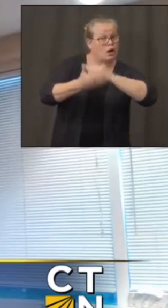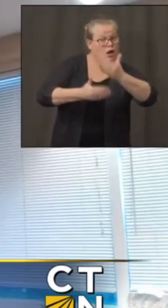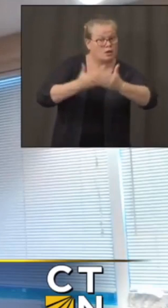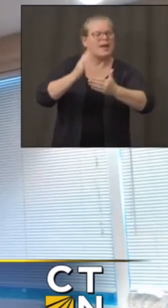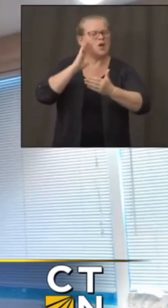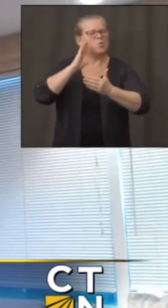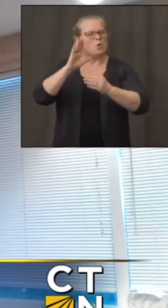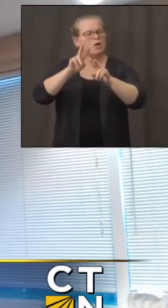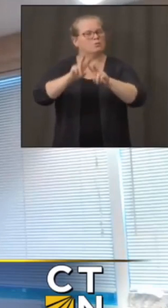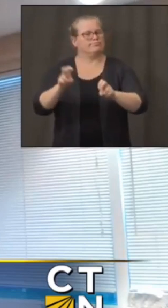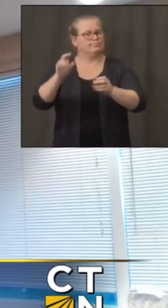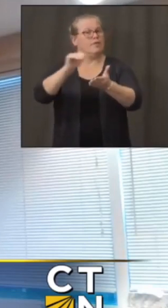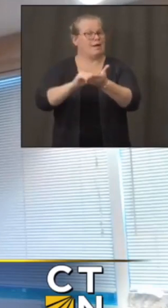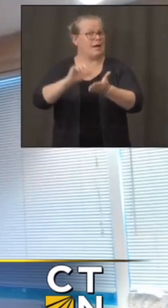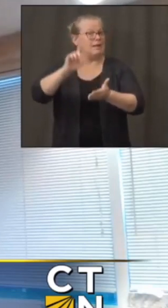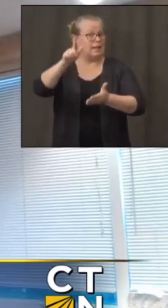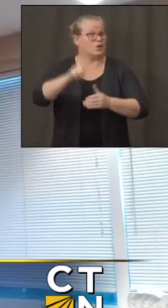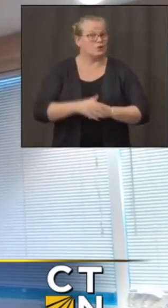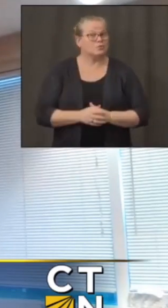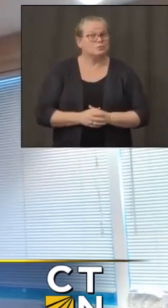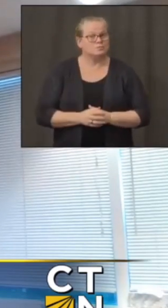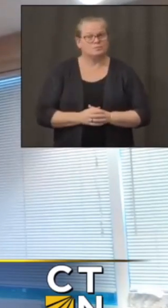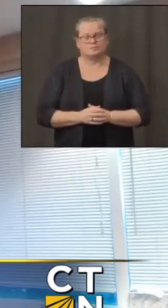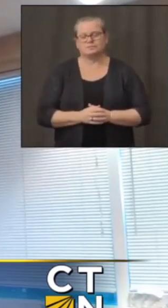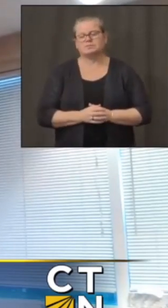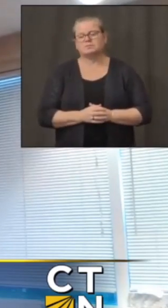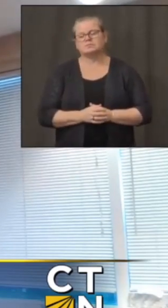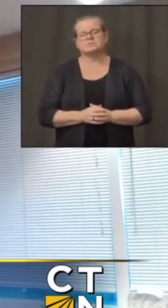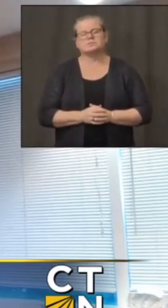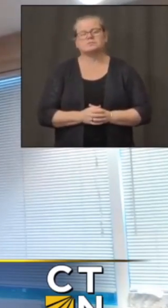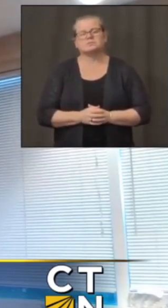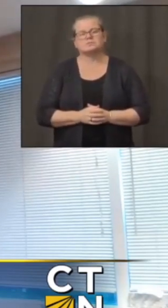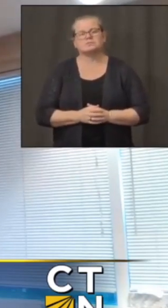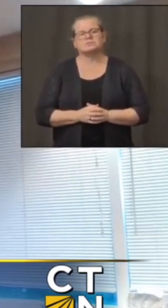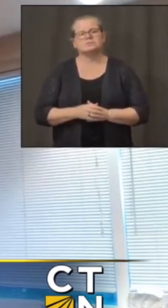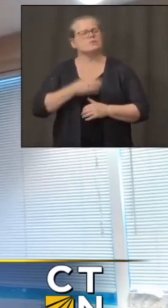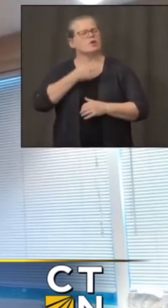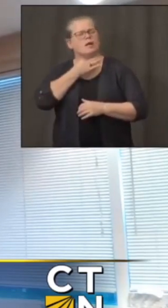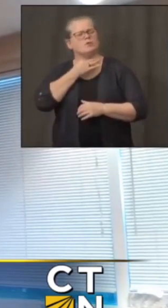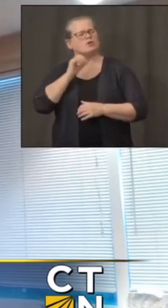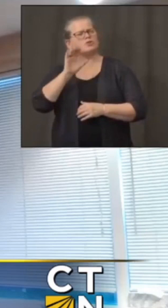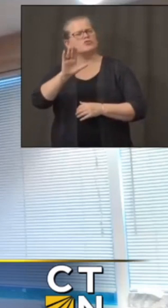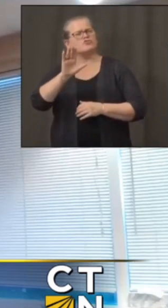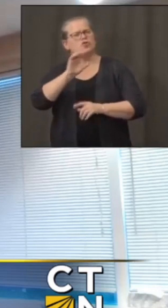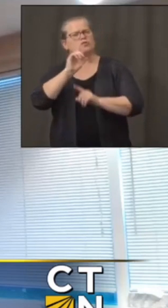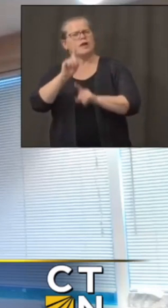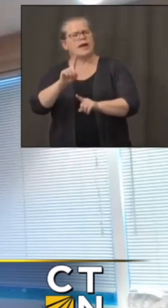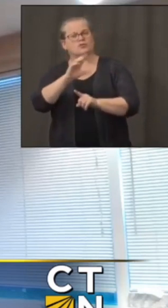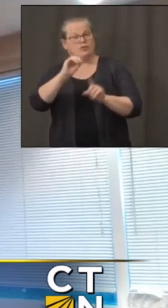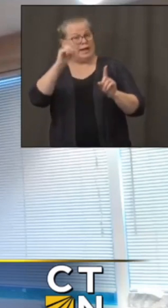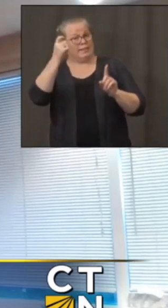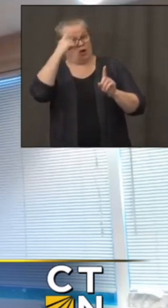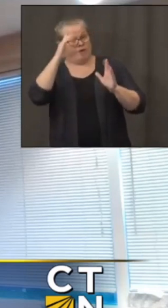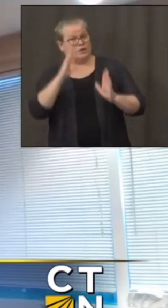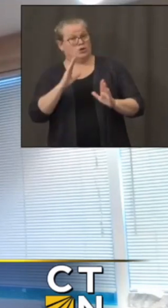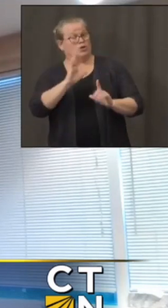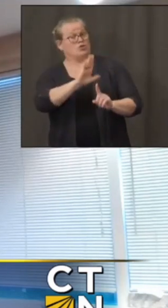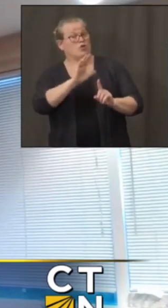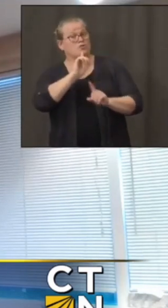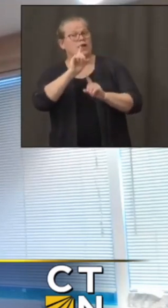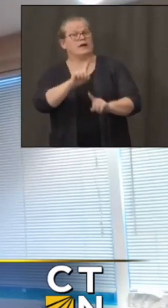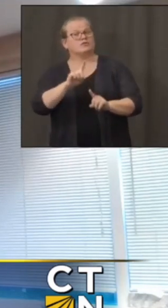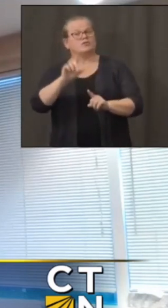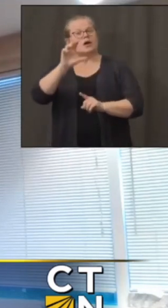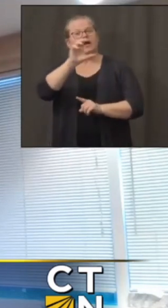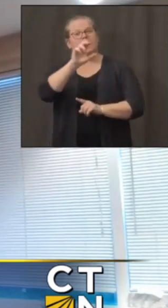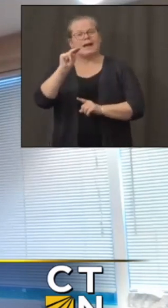again. And what is your reaction, and also Governor Lamont, what's your reaction to the decision by the